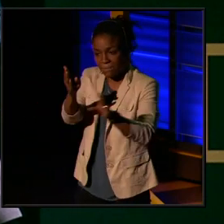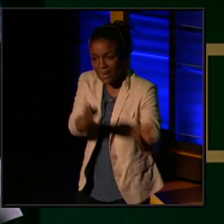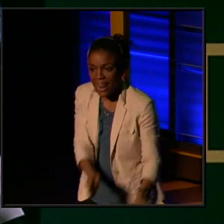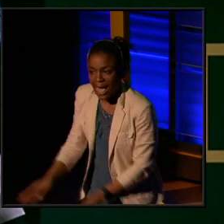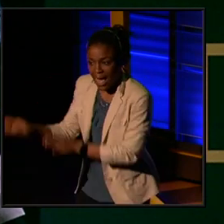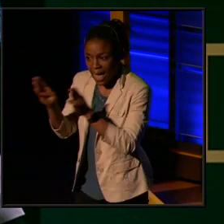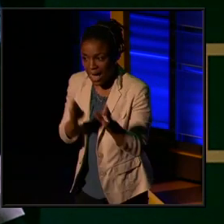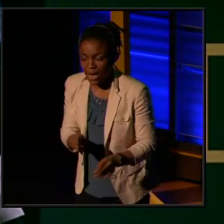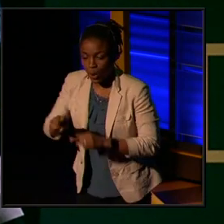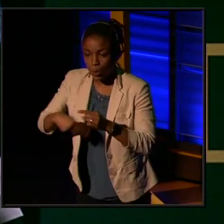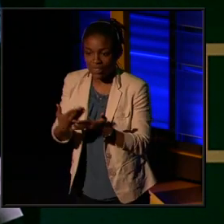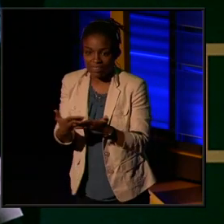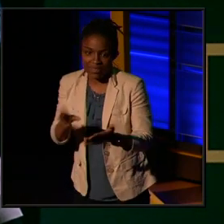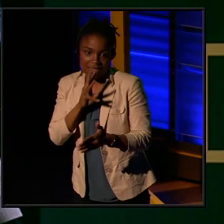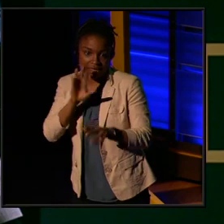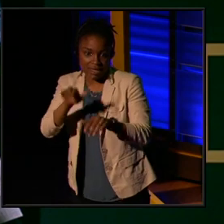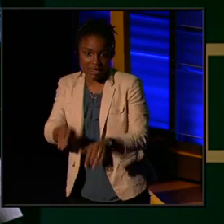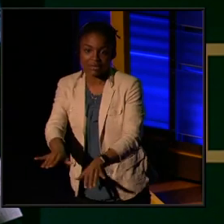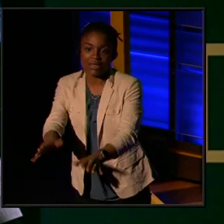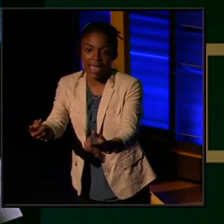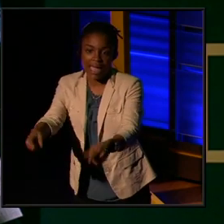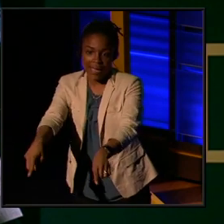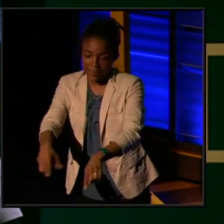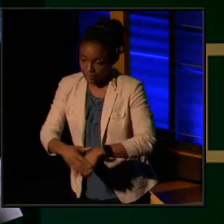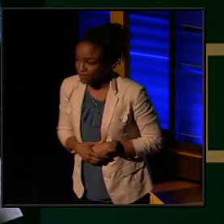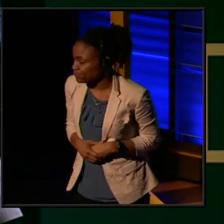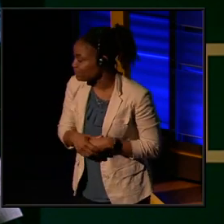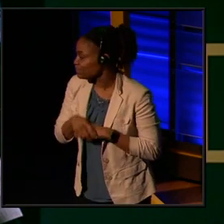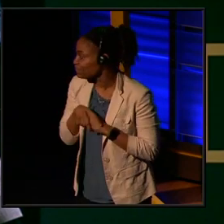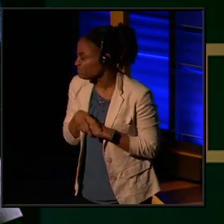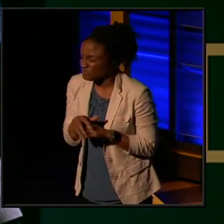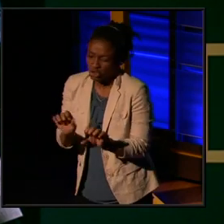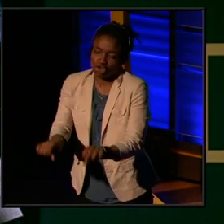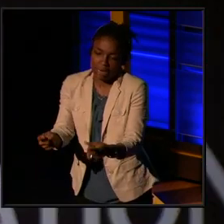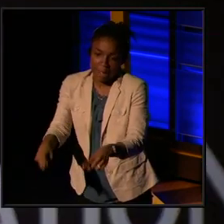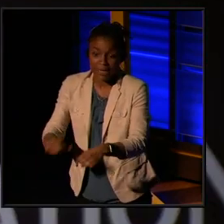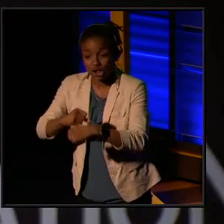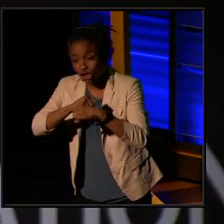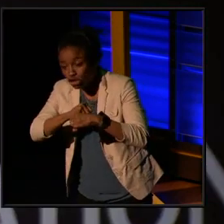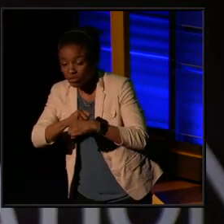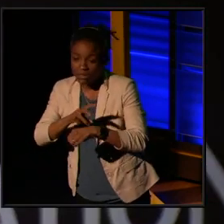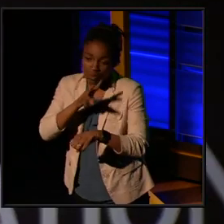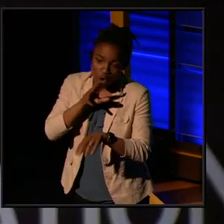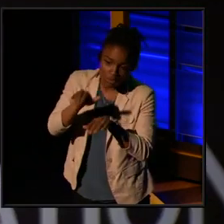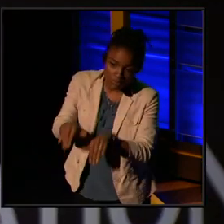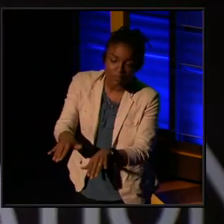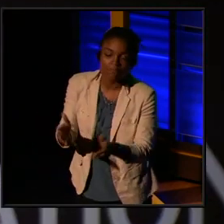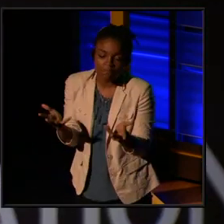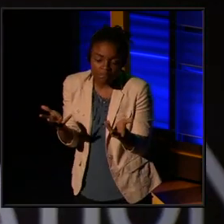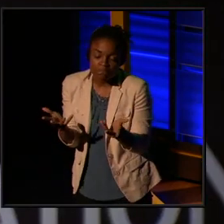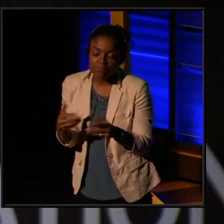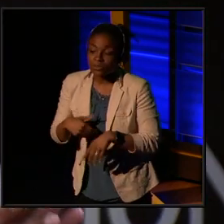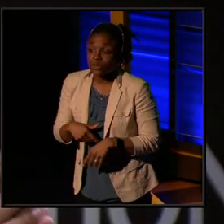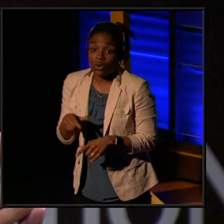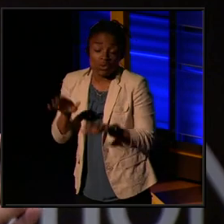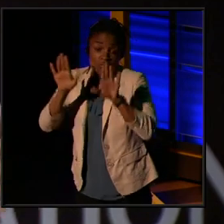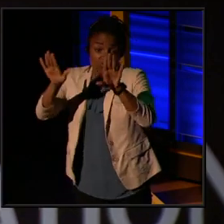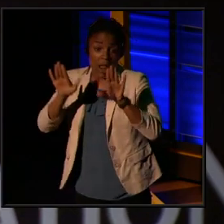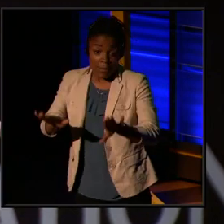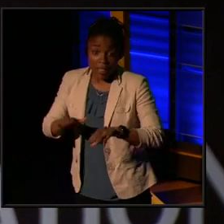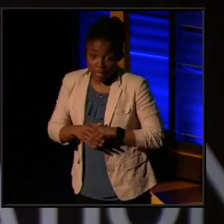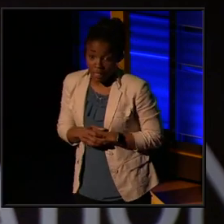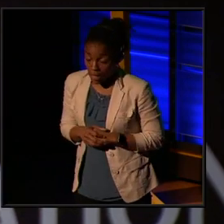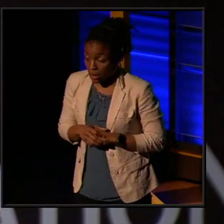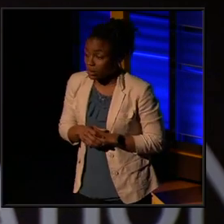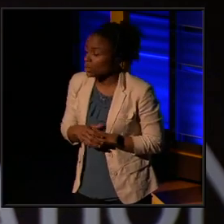to go when things happen. Mm-hmm. Right. Yeah. Mm-hmm. So it's pretty incredible. So I